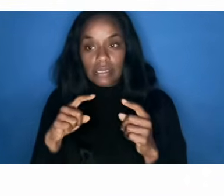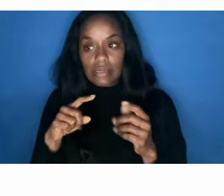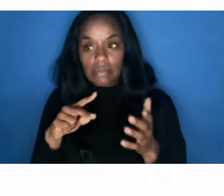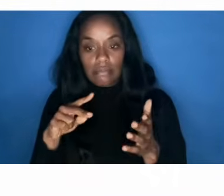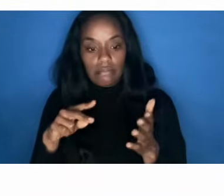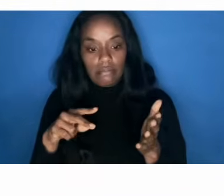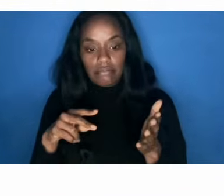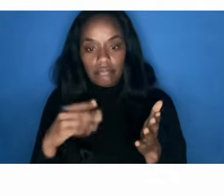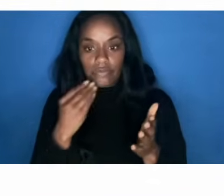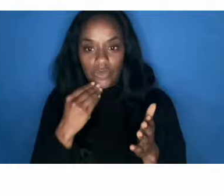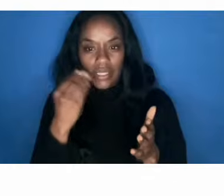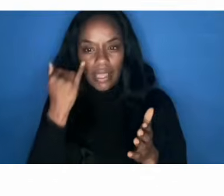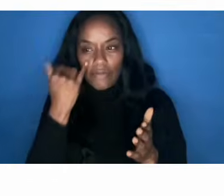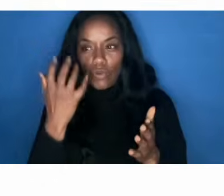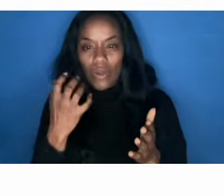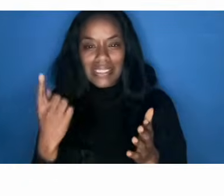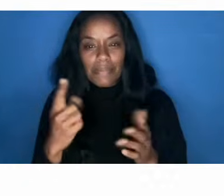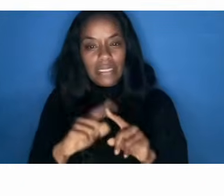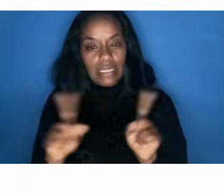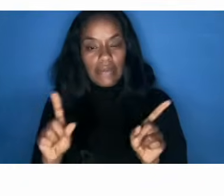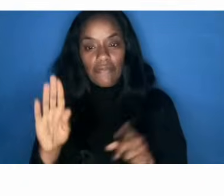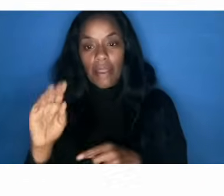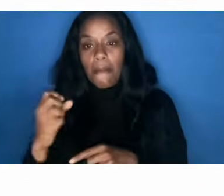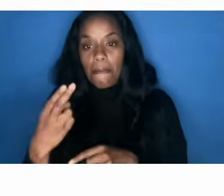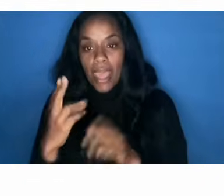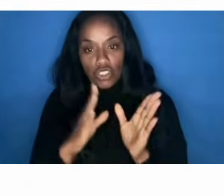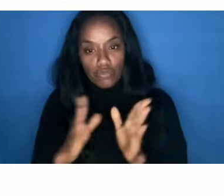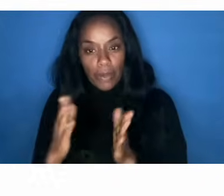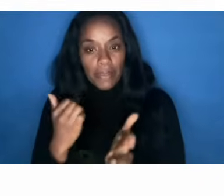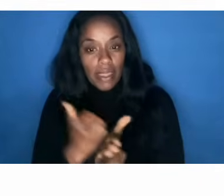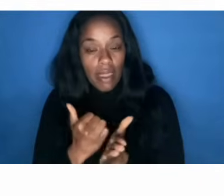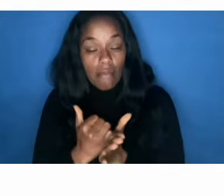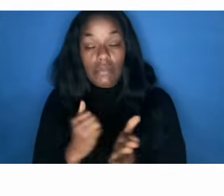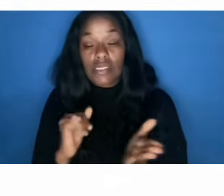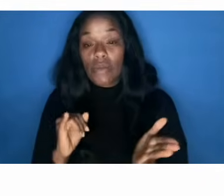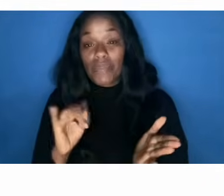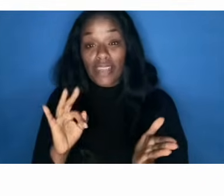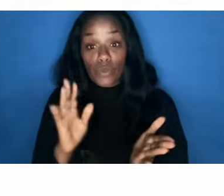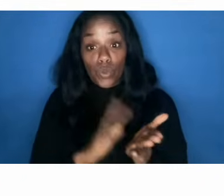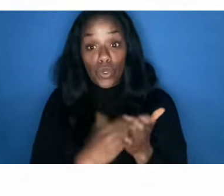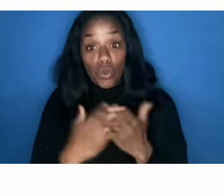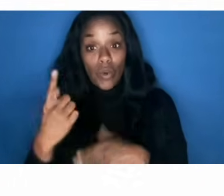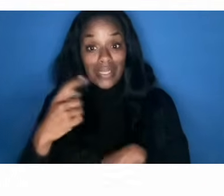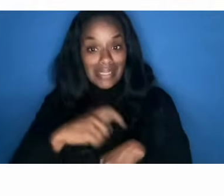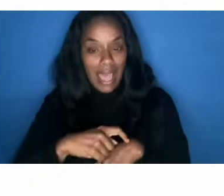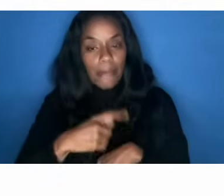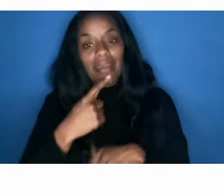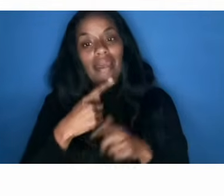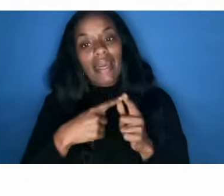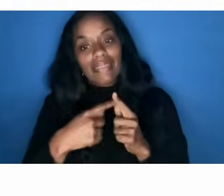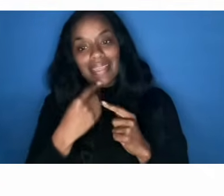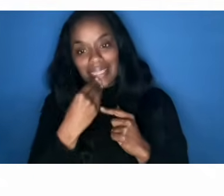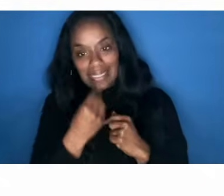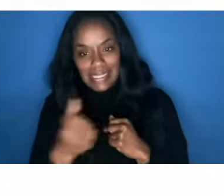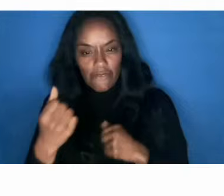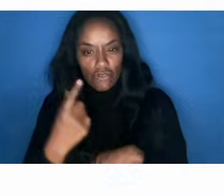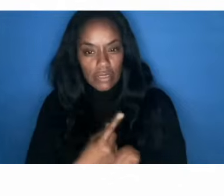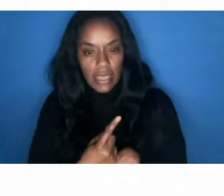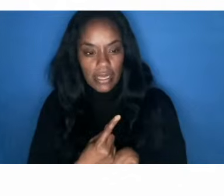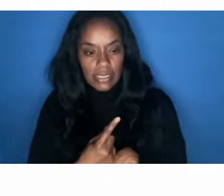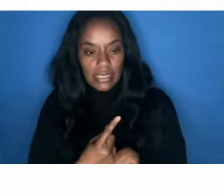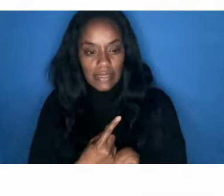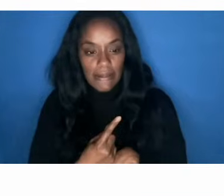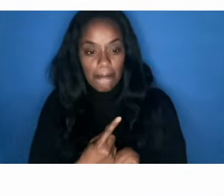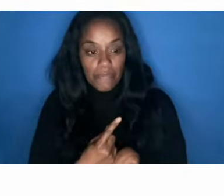different, batch prepping can work in your favor. So, like you're cooking once and then you're eating for several days. And that doesn't